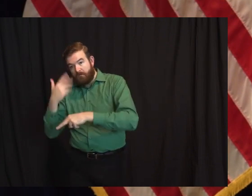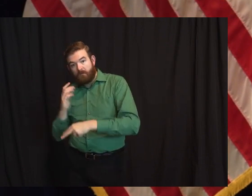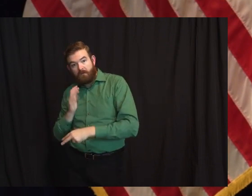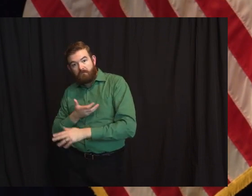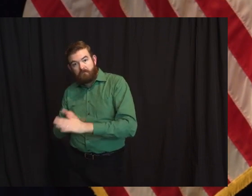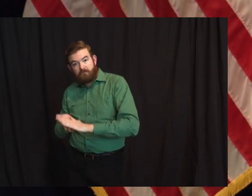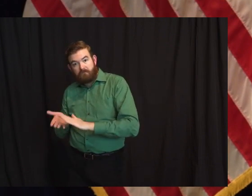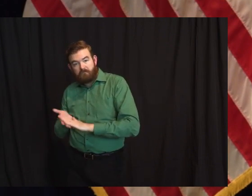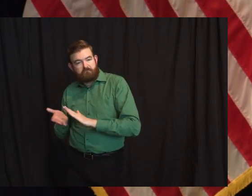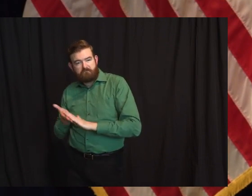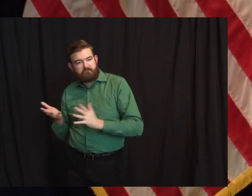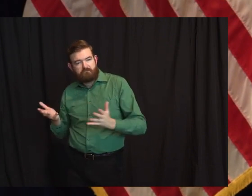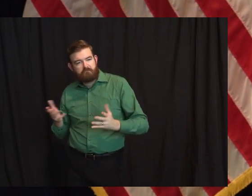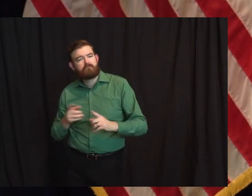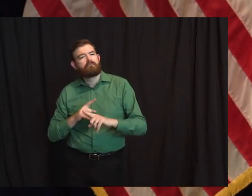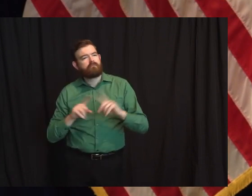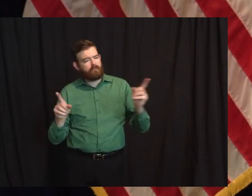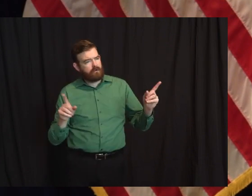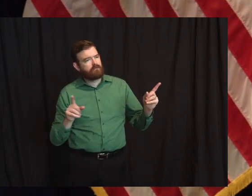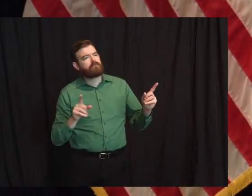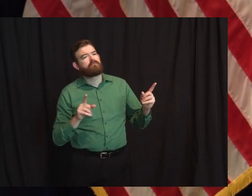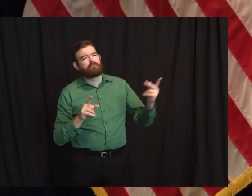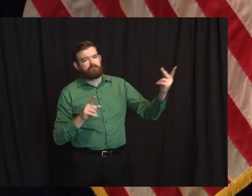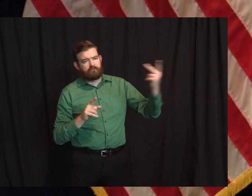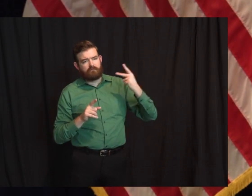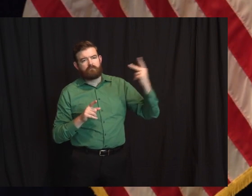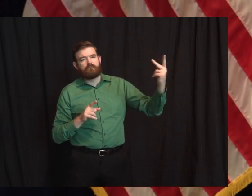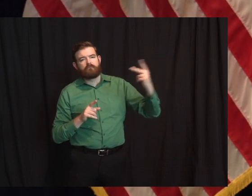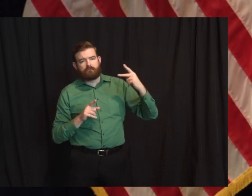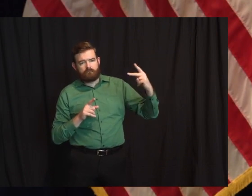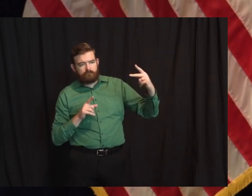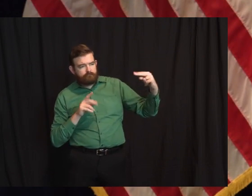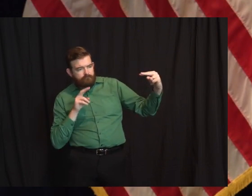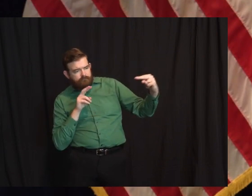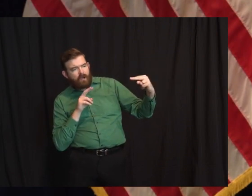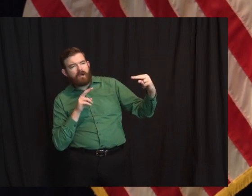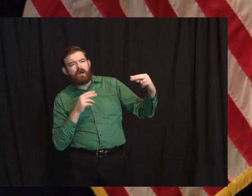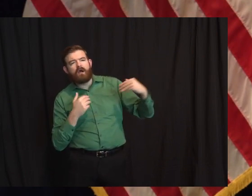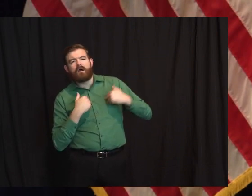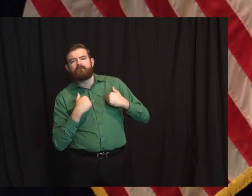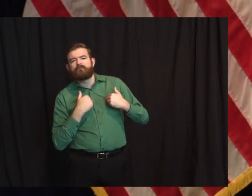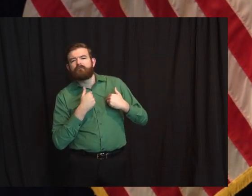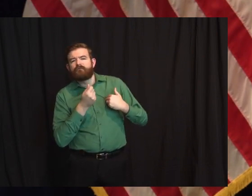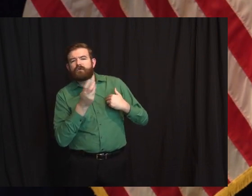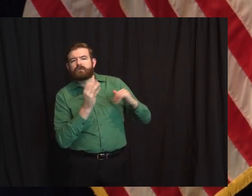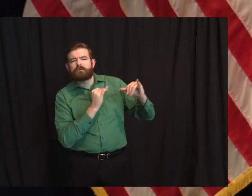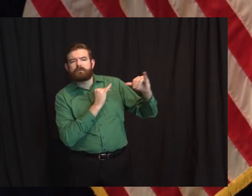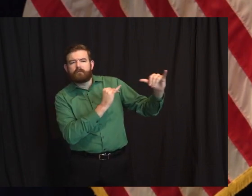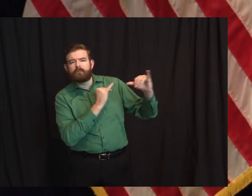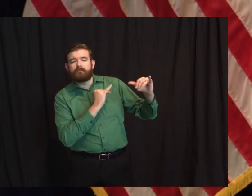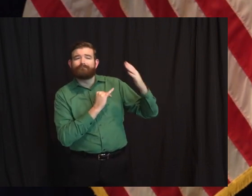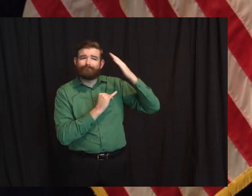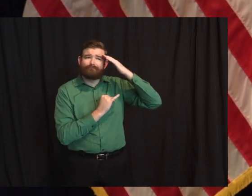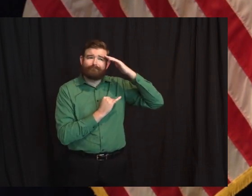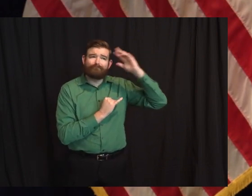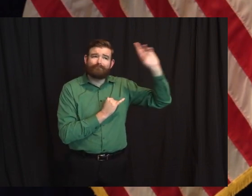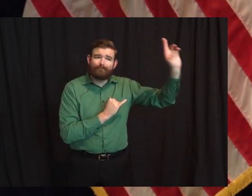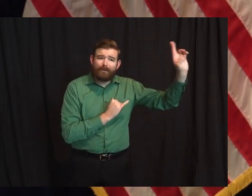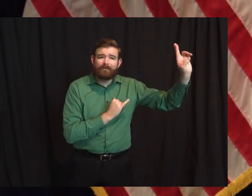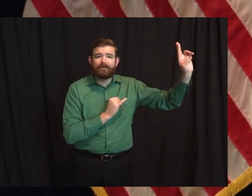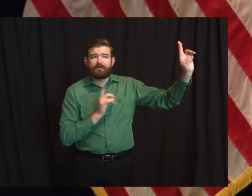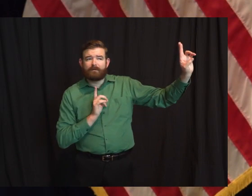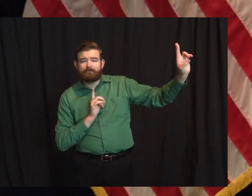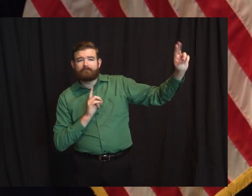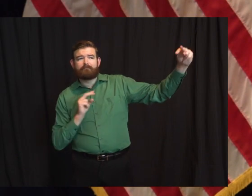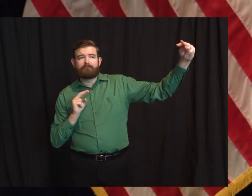common ground in this crisis. Obviously, we're from different parties, different perspectives. I think it's fairly obvious to say